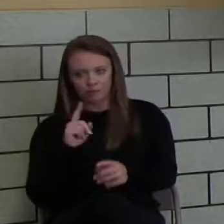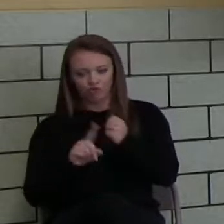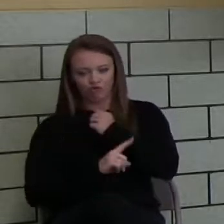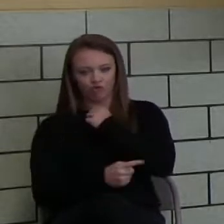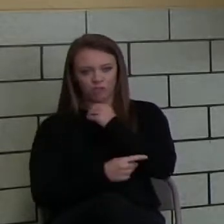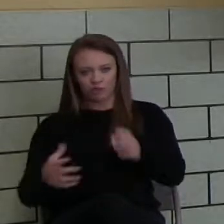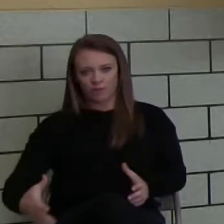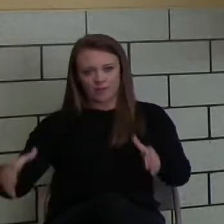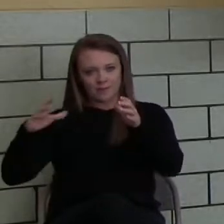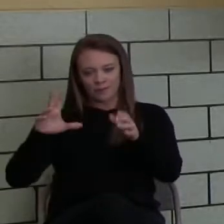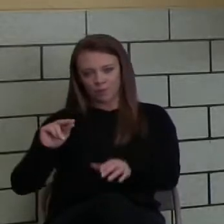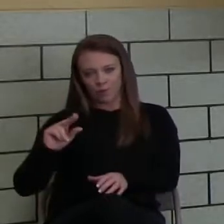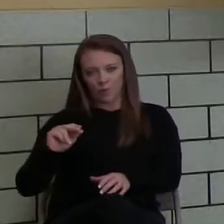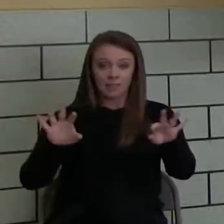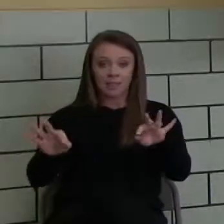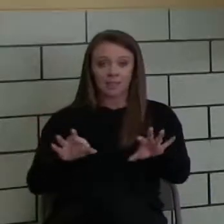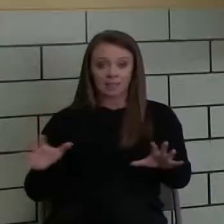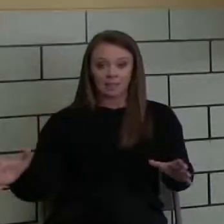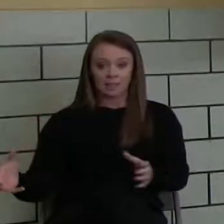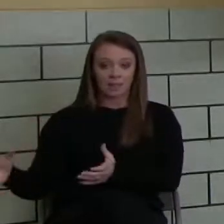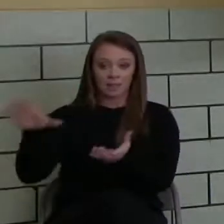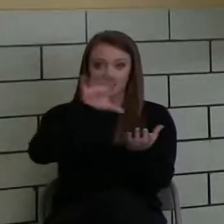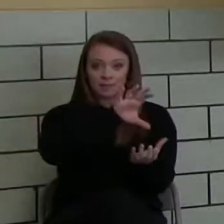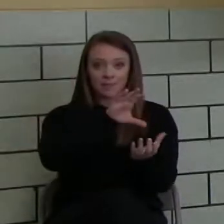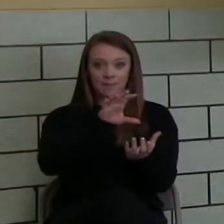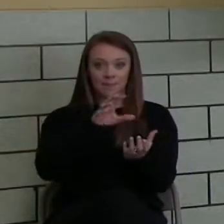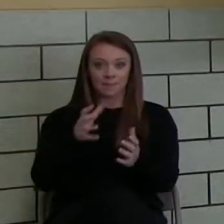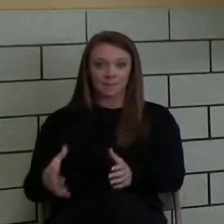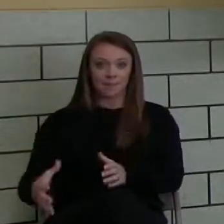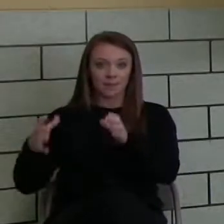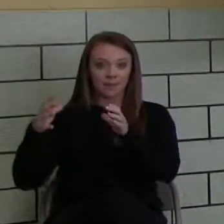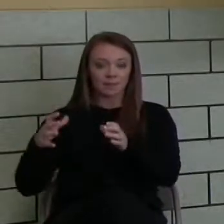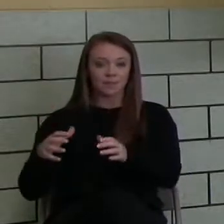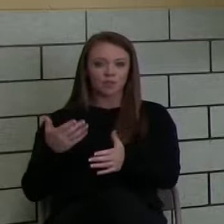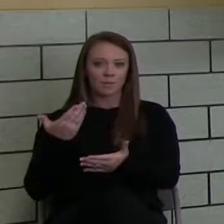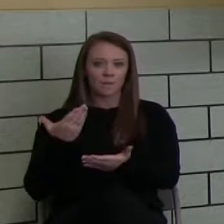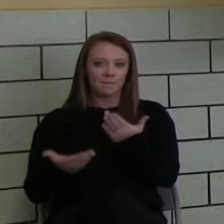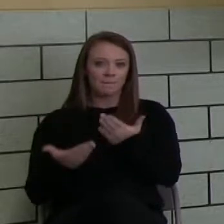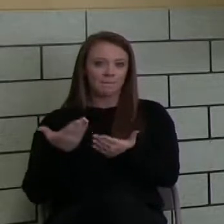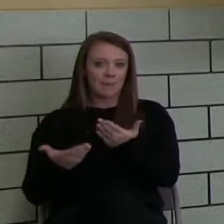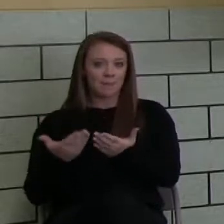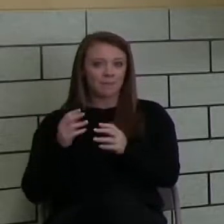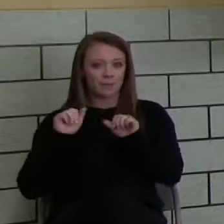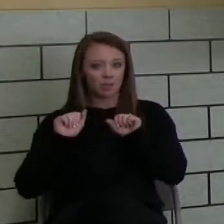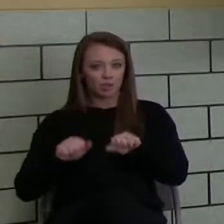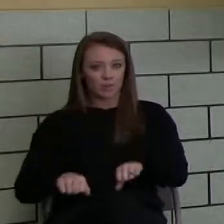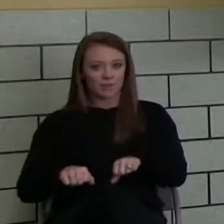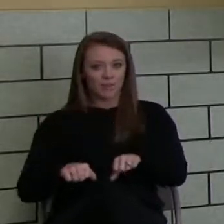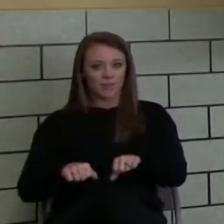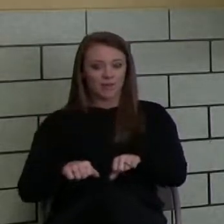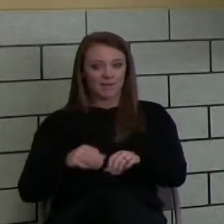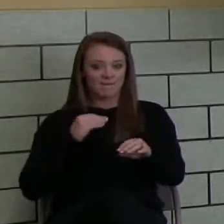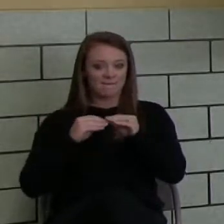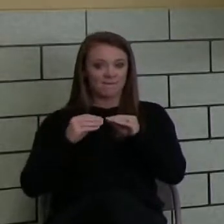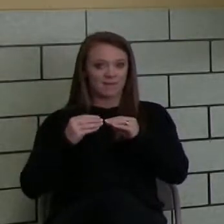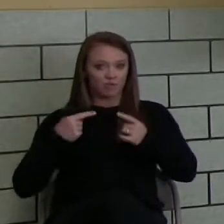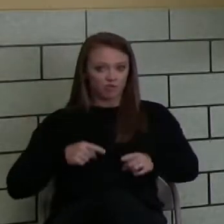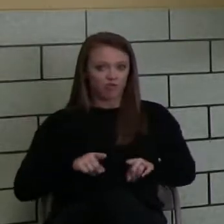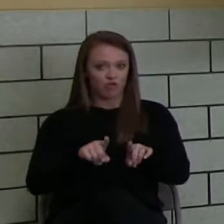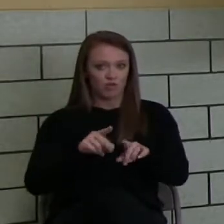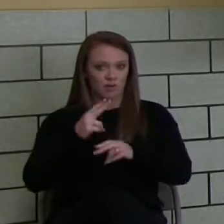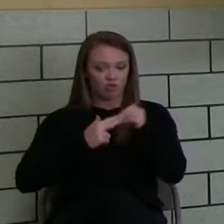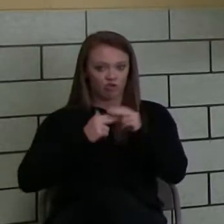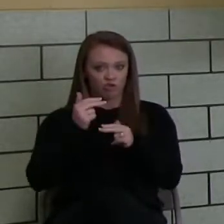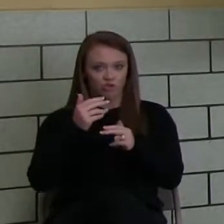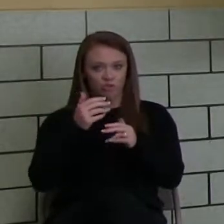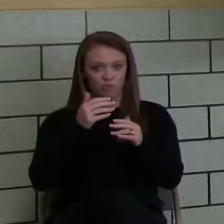has to be had before construction, and I don't know. Yeah, it's, hopefully through this process, I get a chance, myself, to